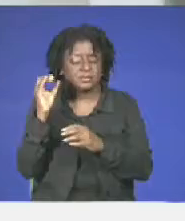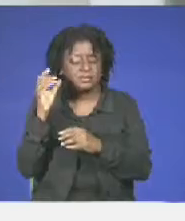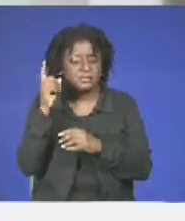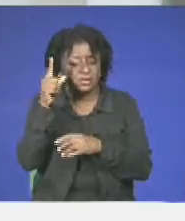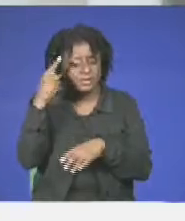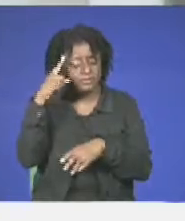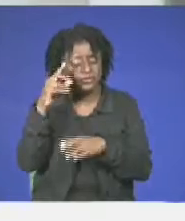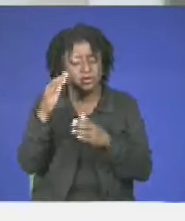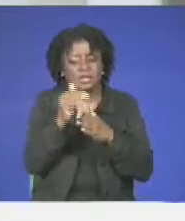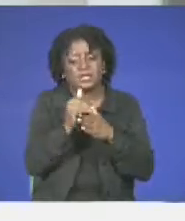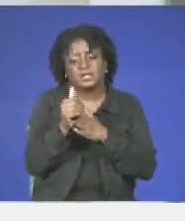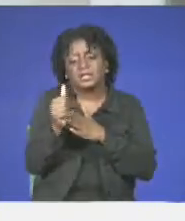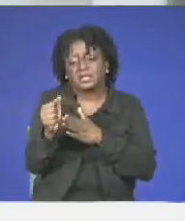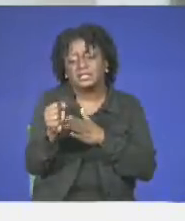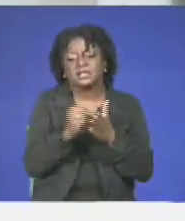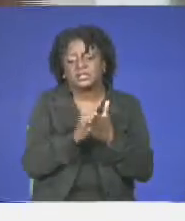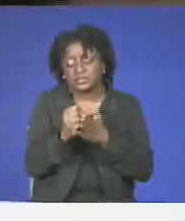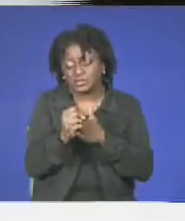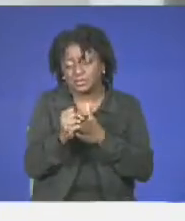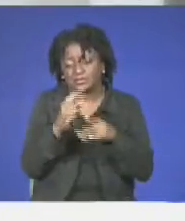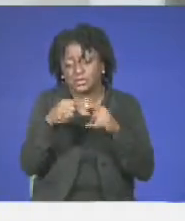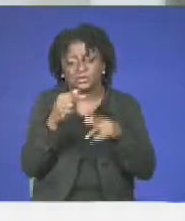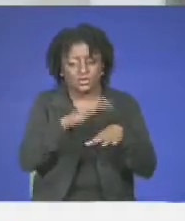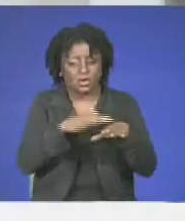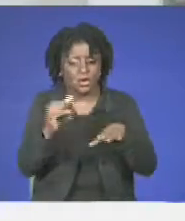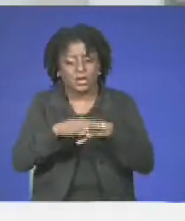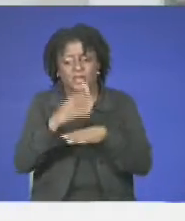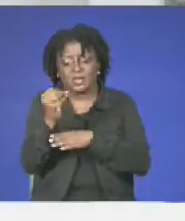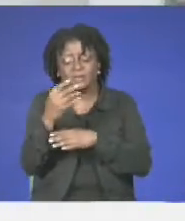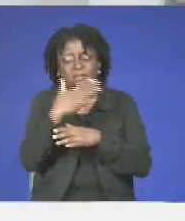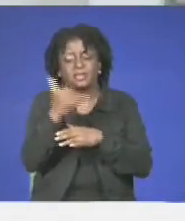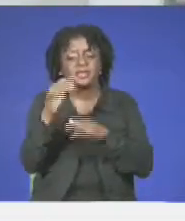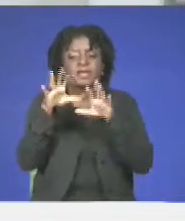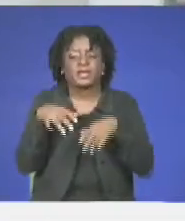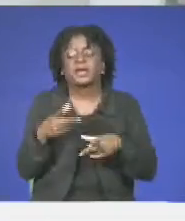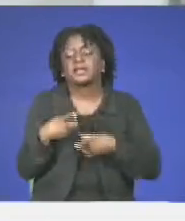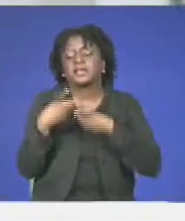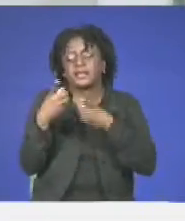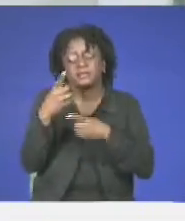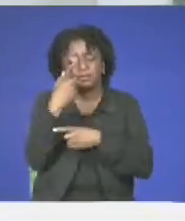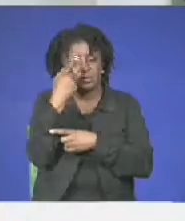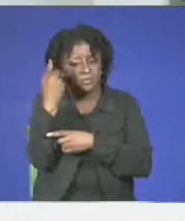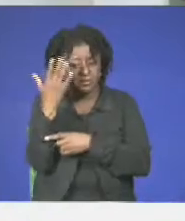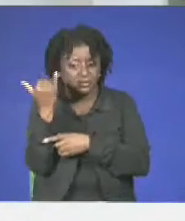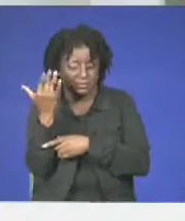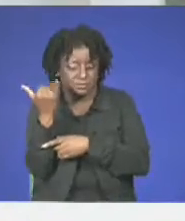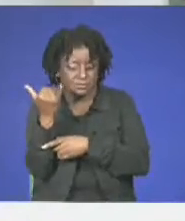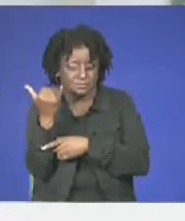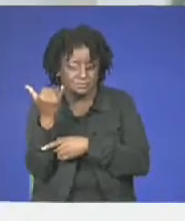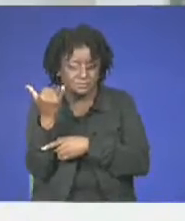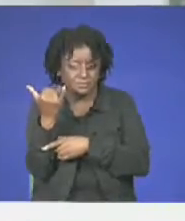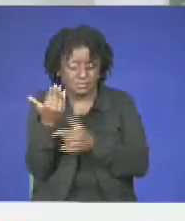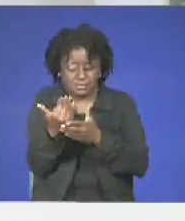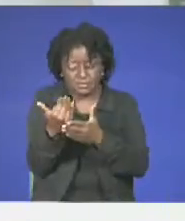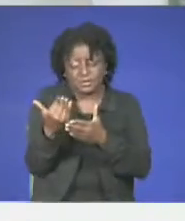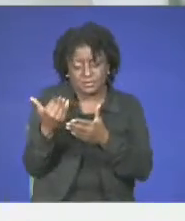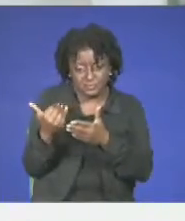a leadership. When you call on them, they could deliver. Because why? The